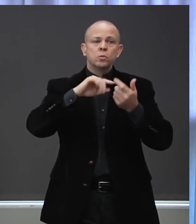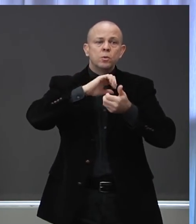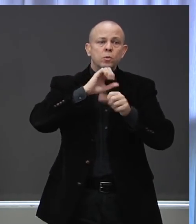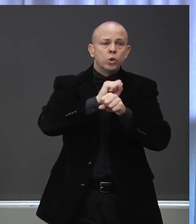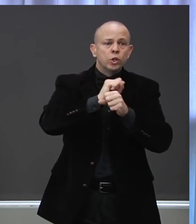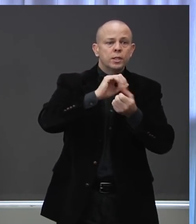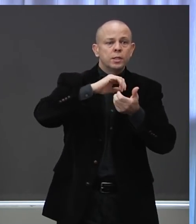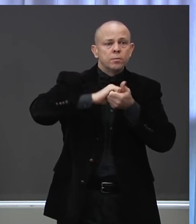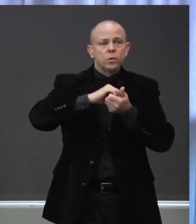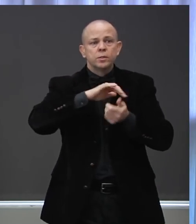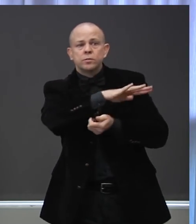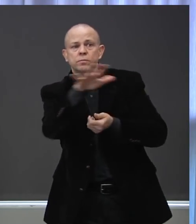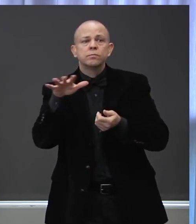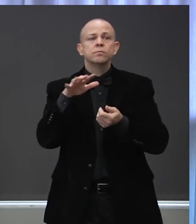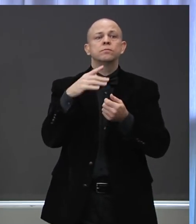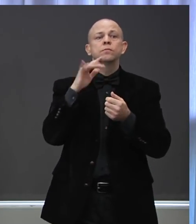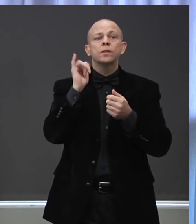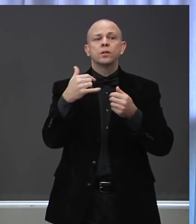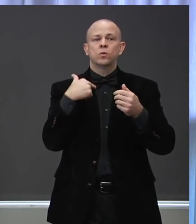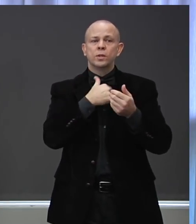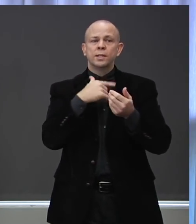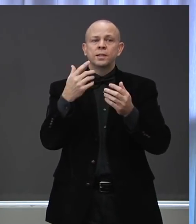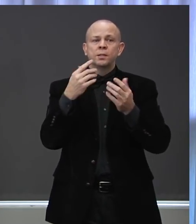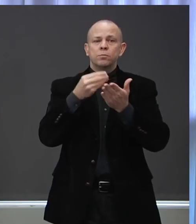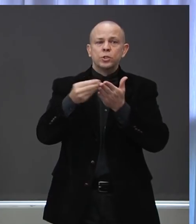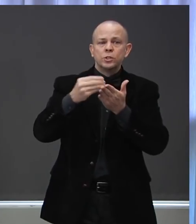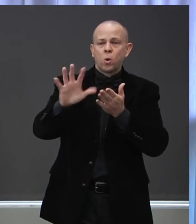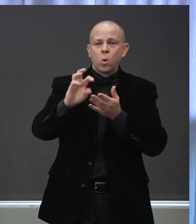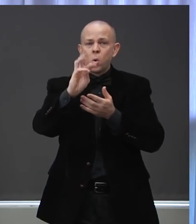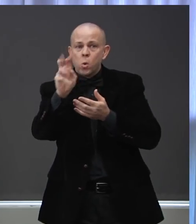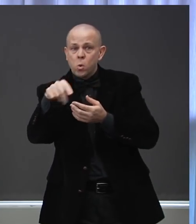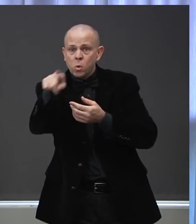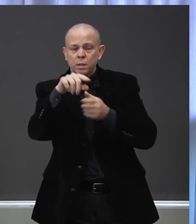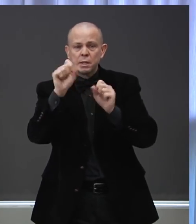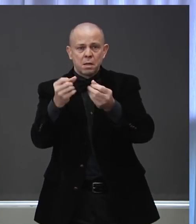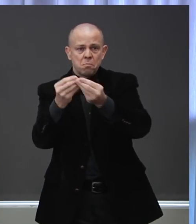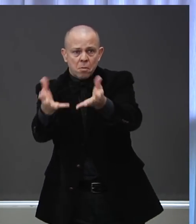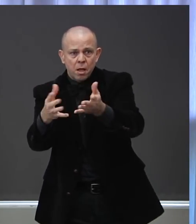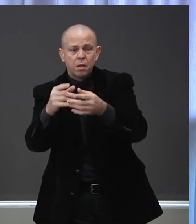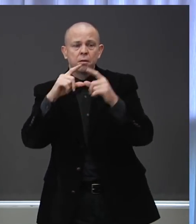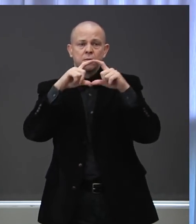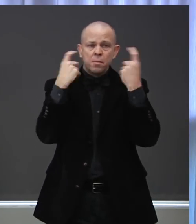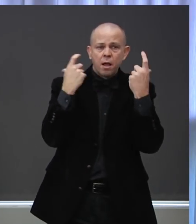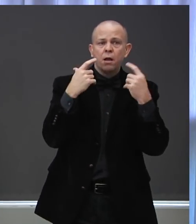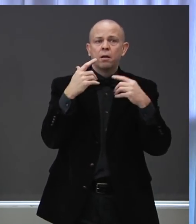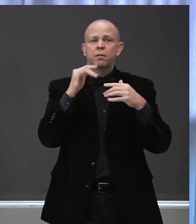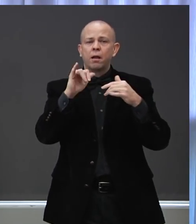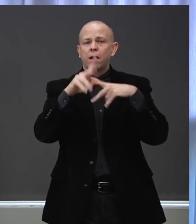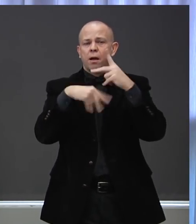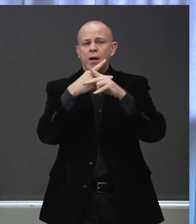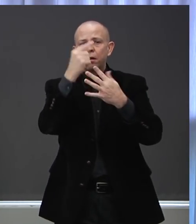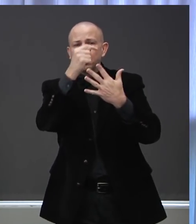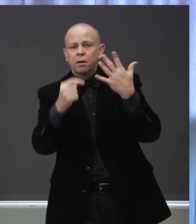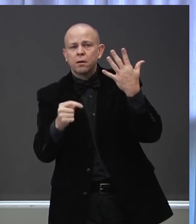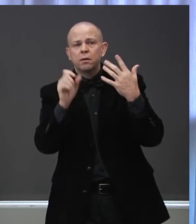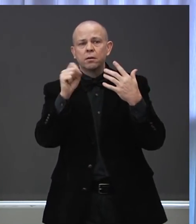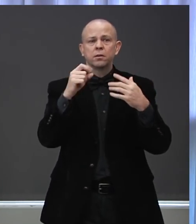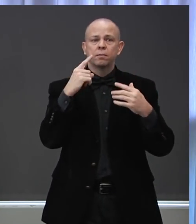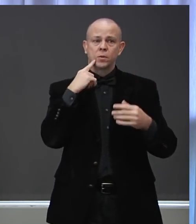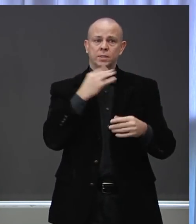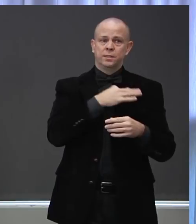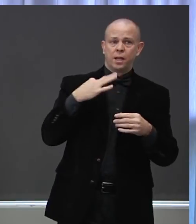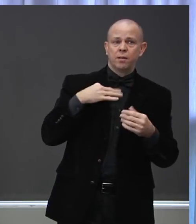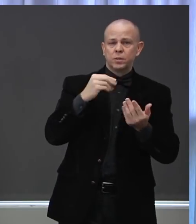have oftentimes also purchased their own face coverings of various types for both staff and students.